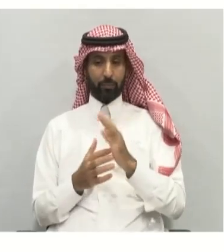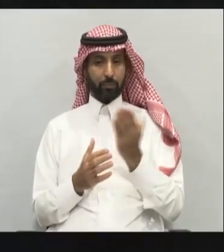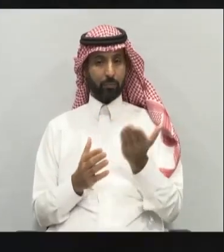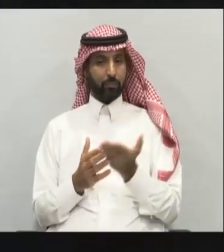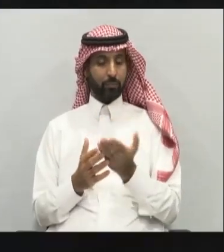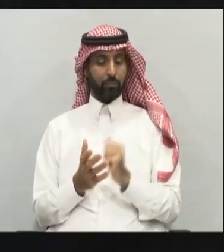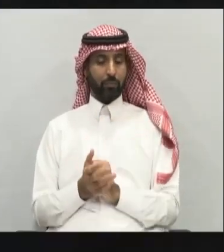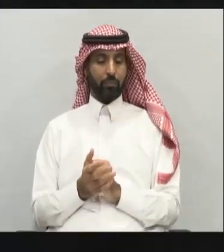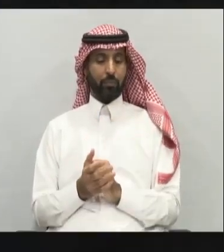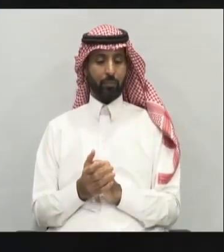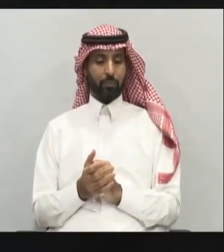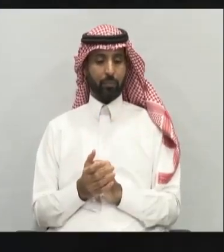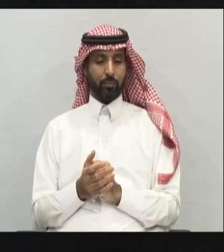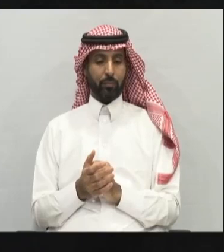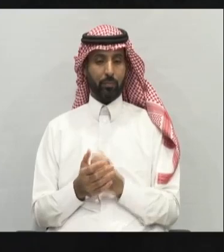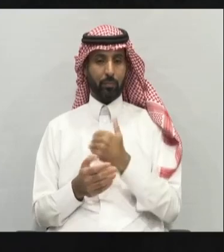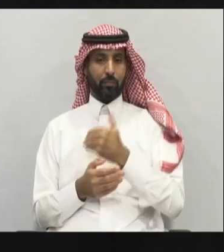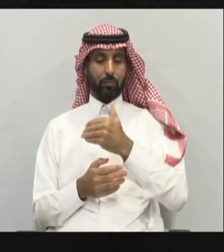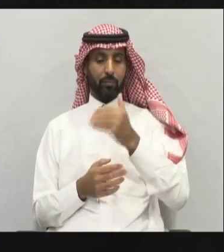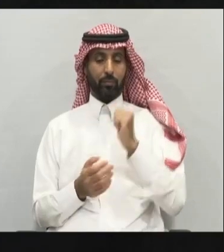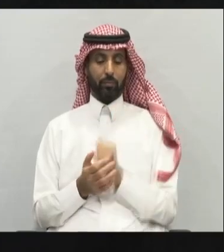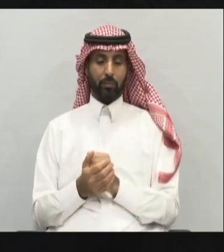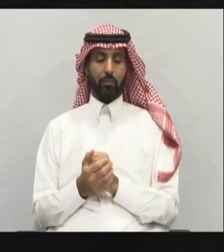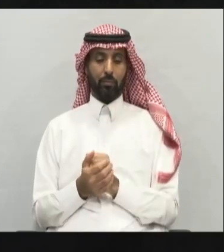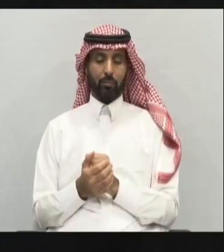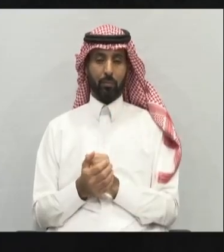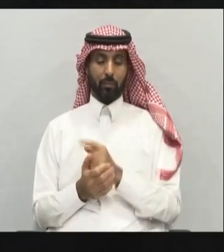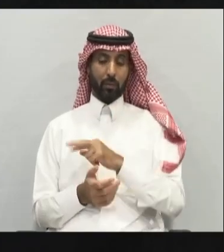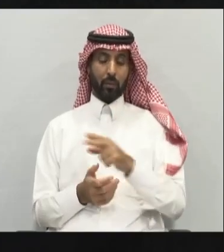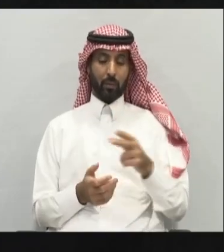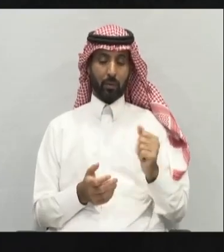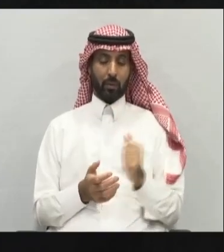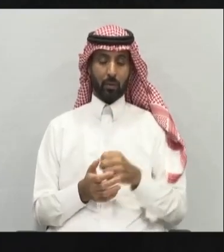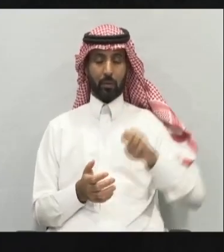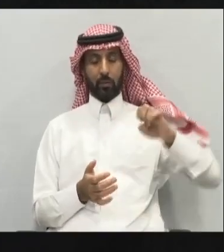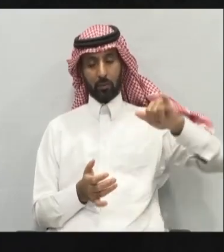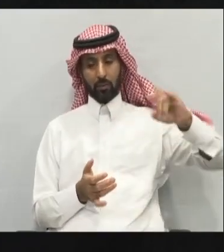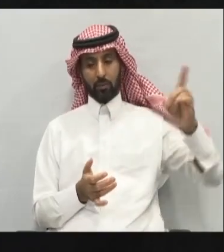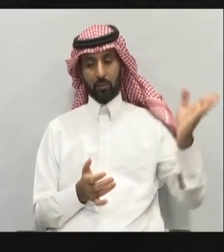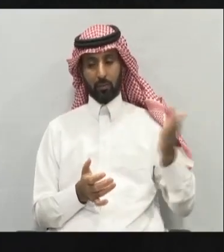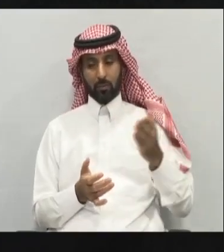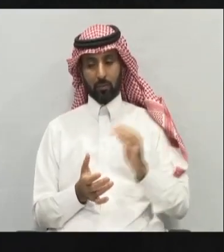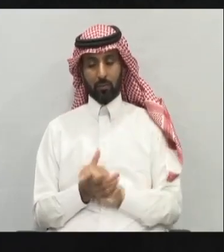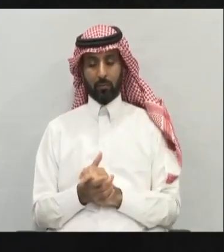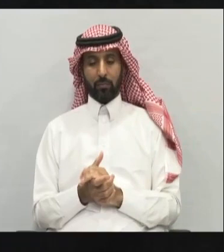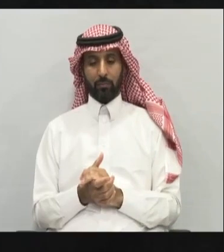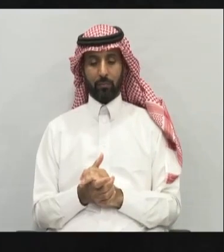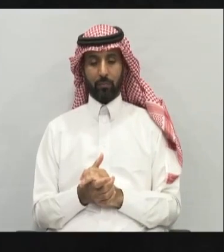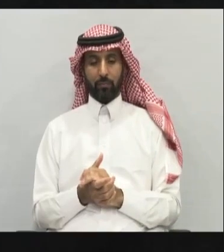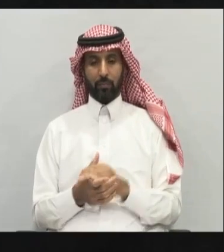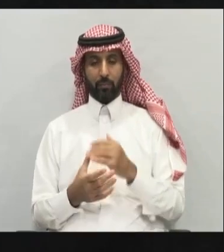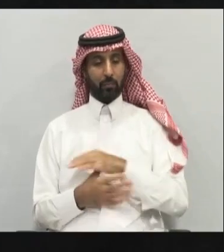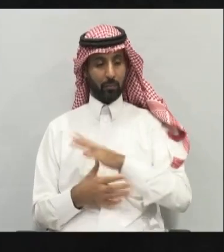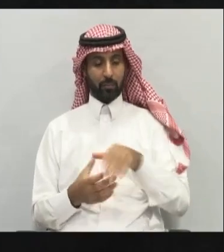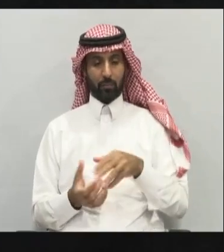about these features of different Eids, Eid al-Fitr and Eid al-Adha, in most